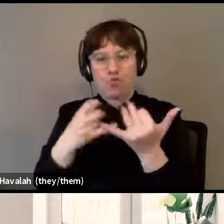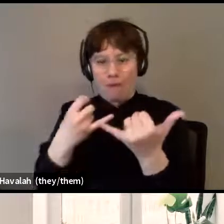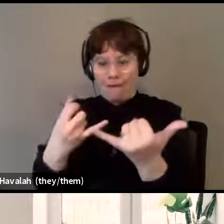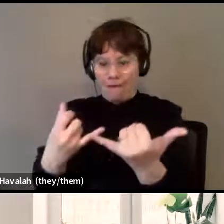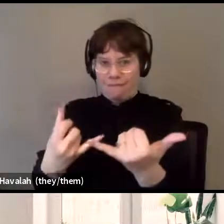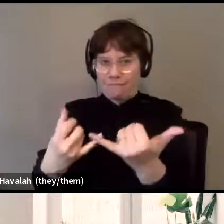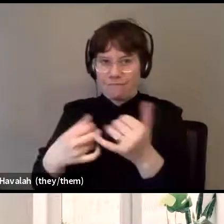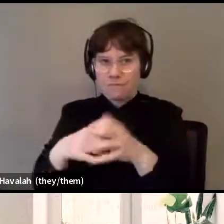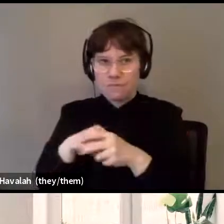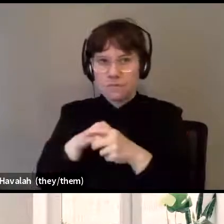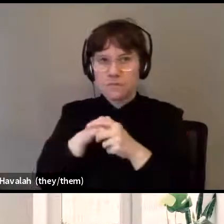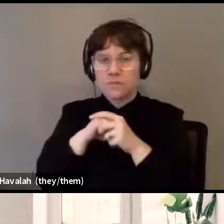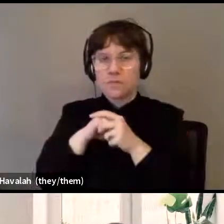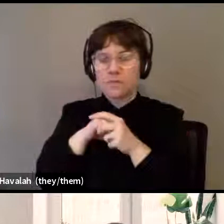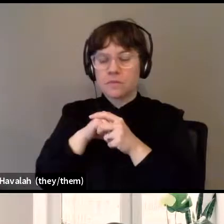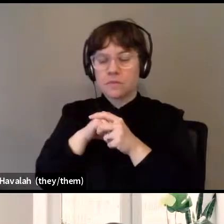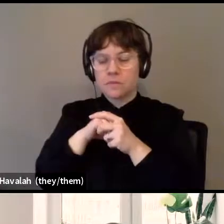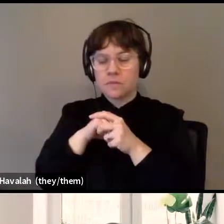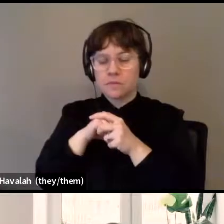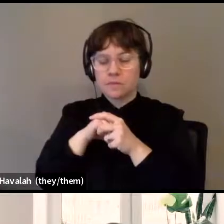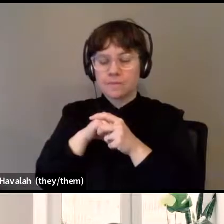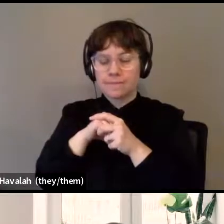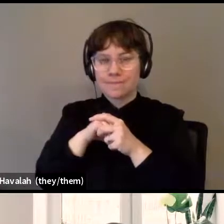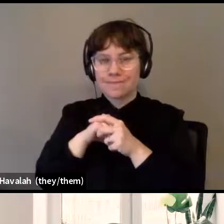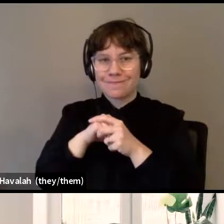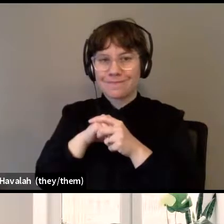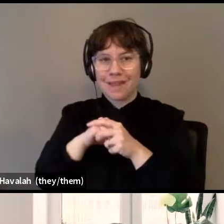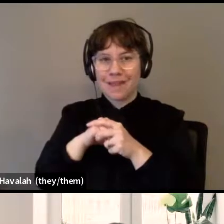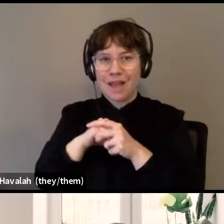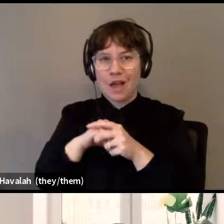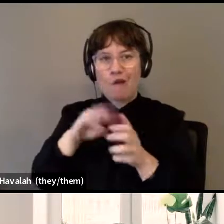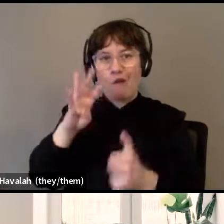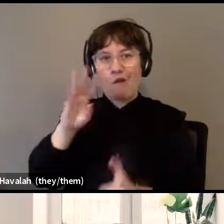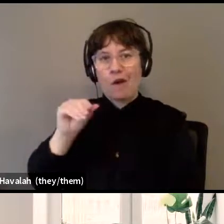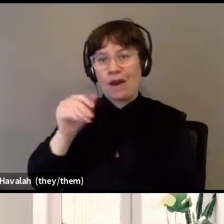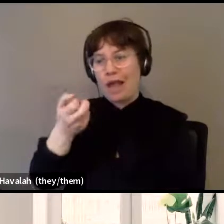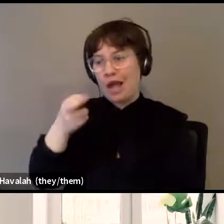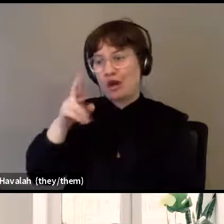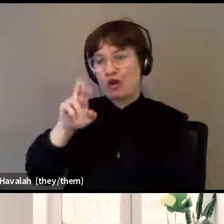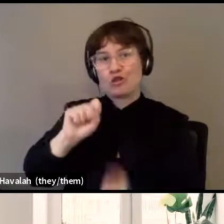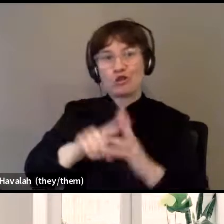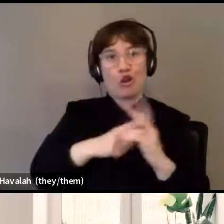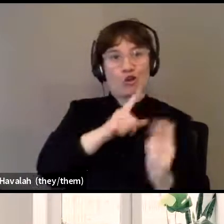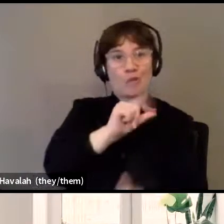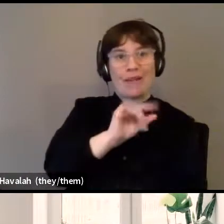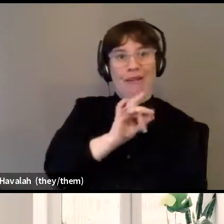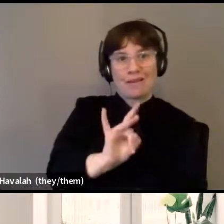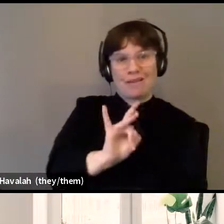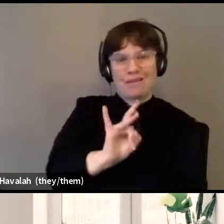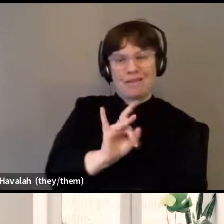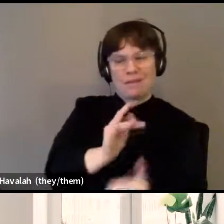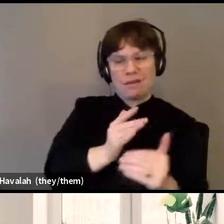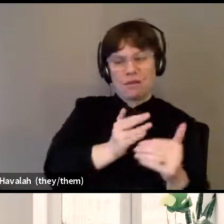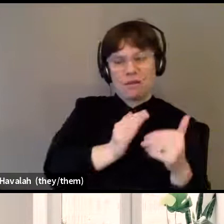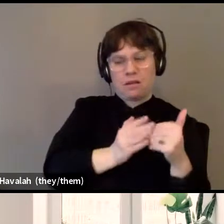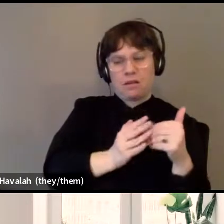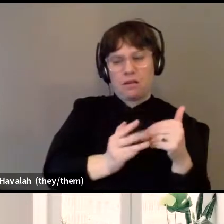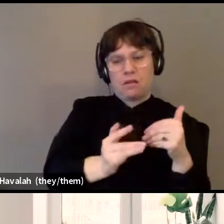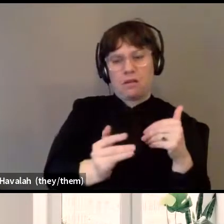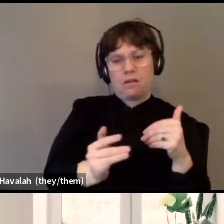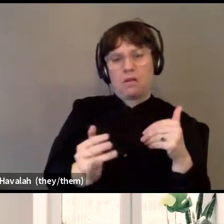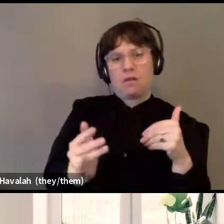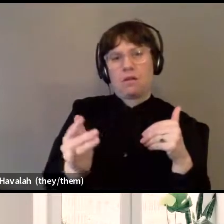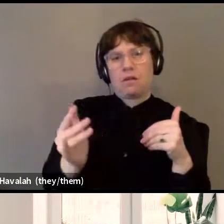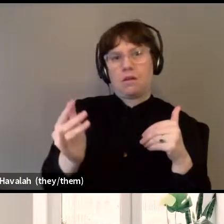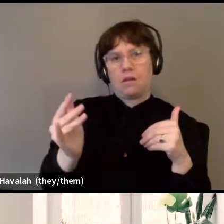moment where we weren't even at when I started in 2018, where all of a sudden,